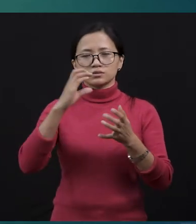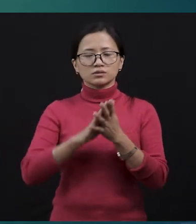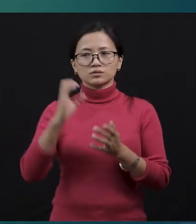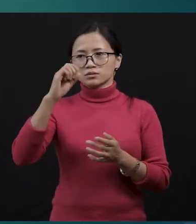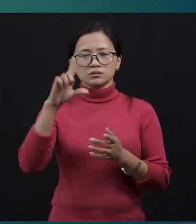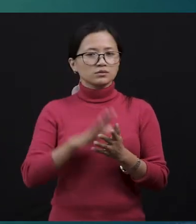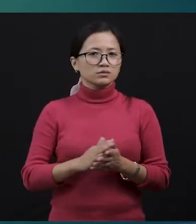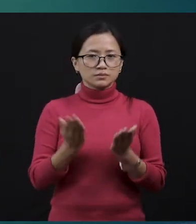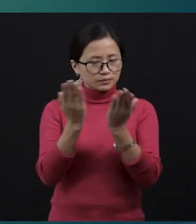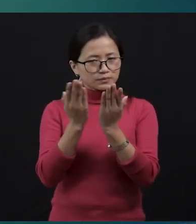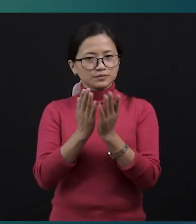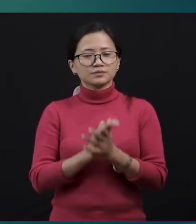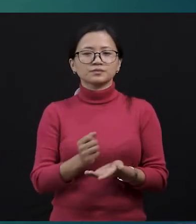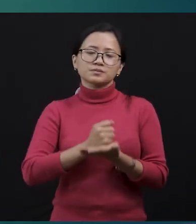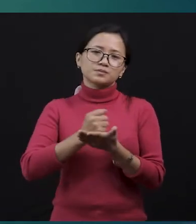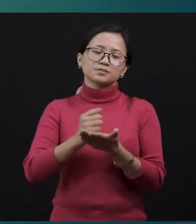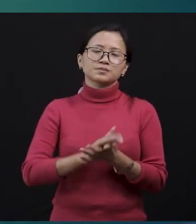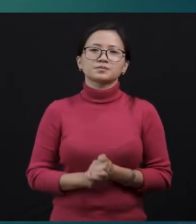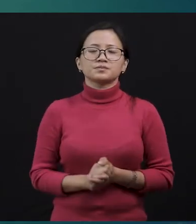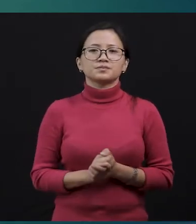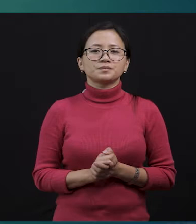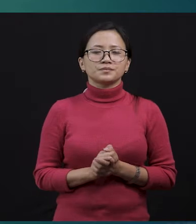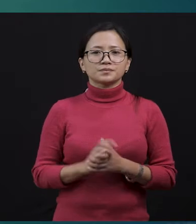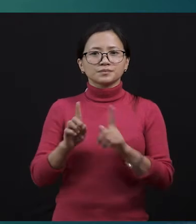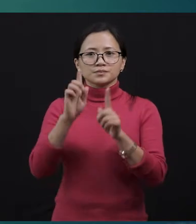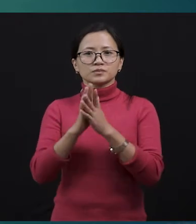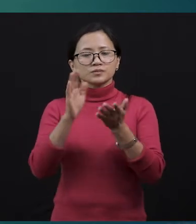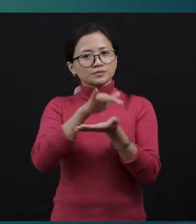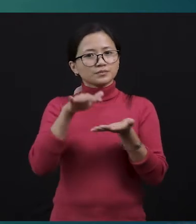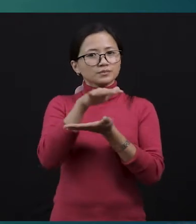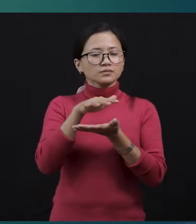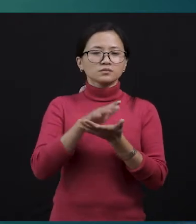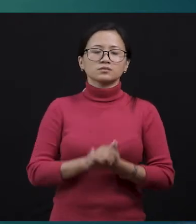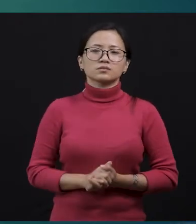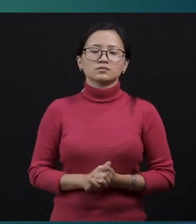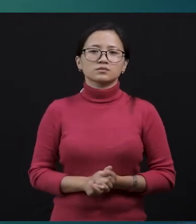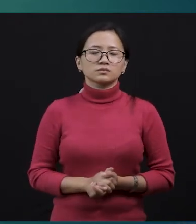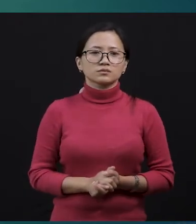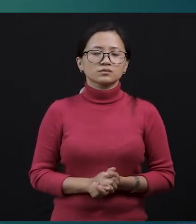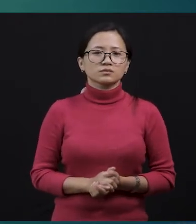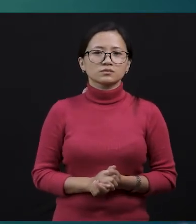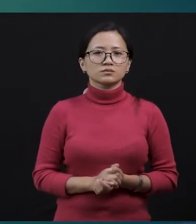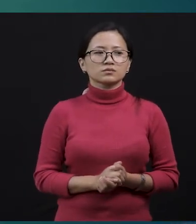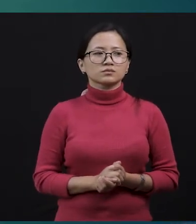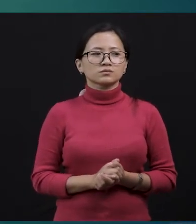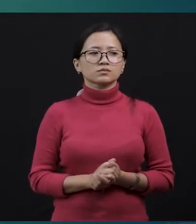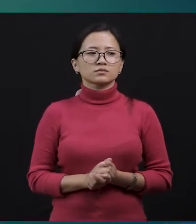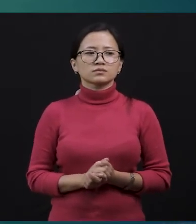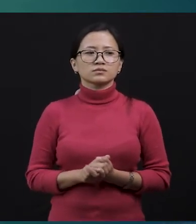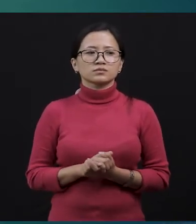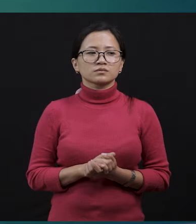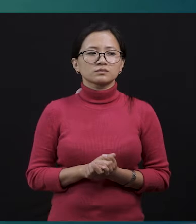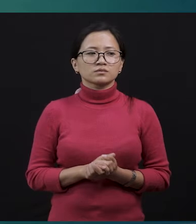on that. But they also tried to pollinate plants on space, okay? I repeat, they tried to pollinate plants